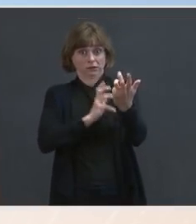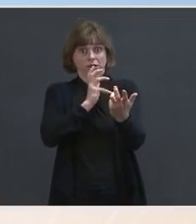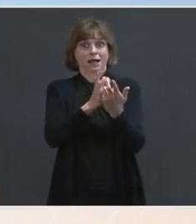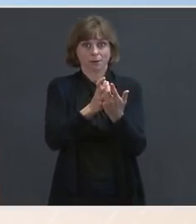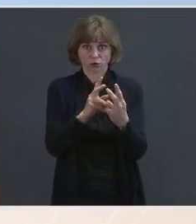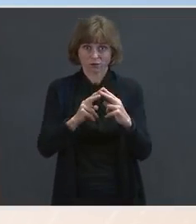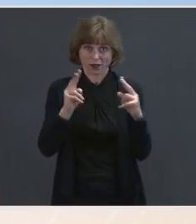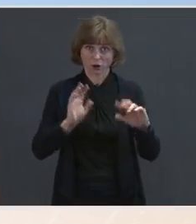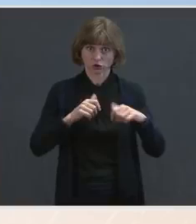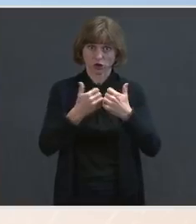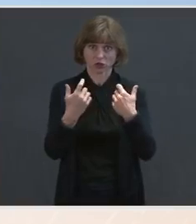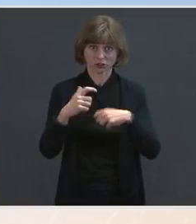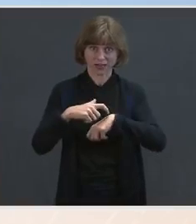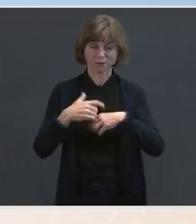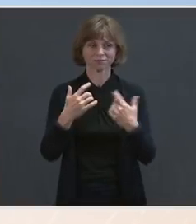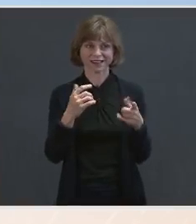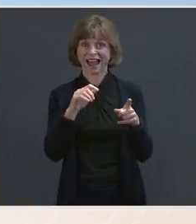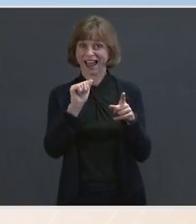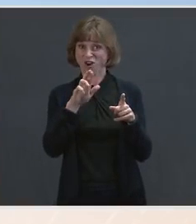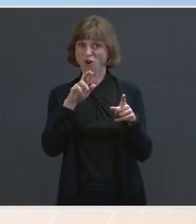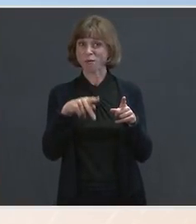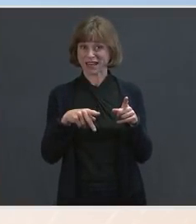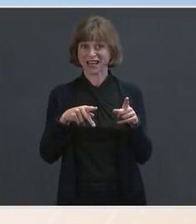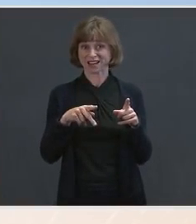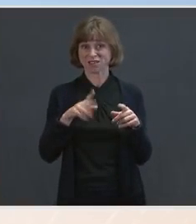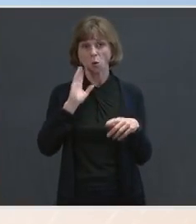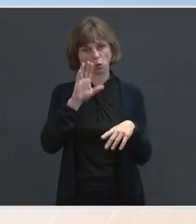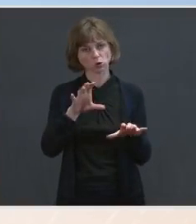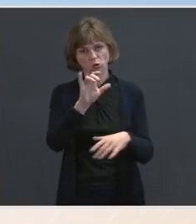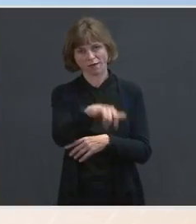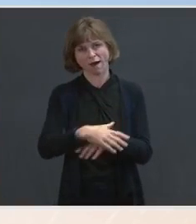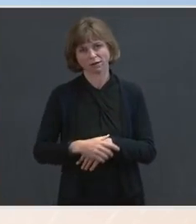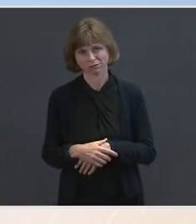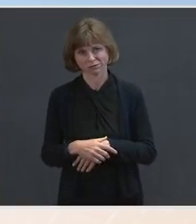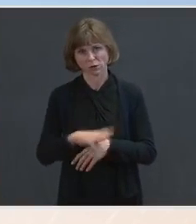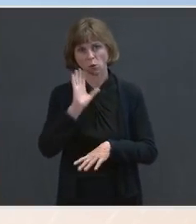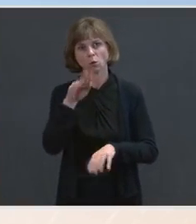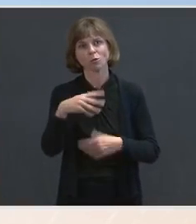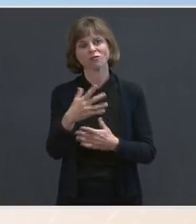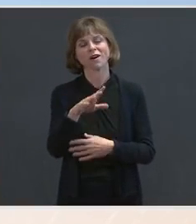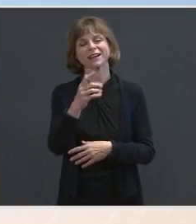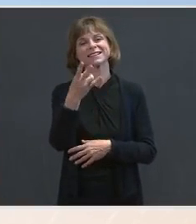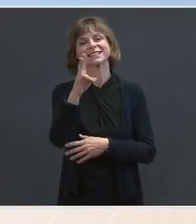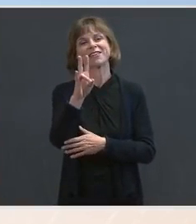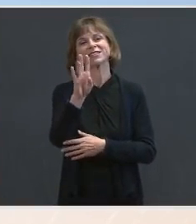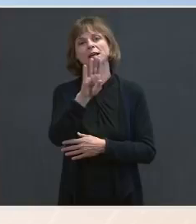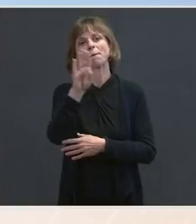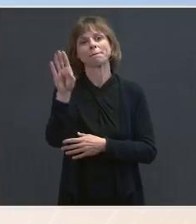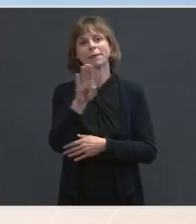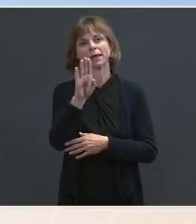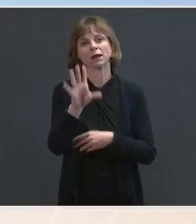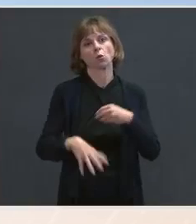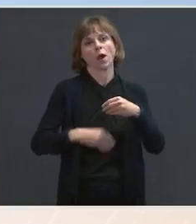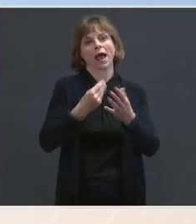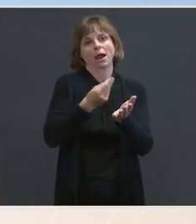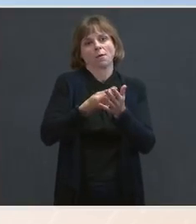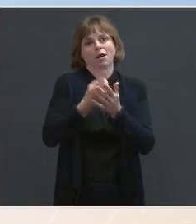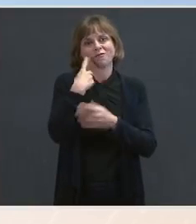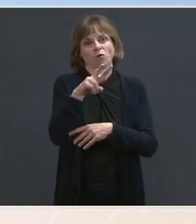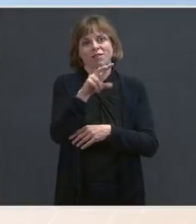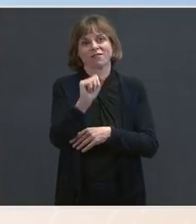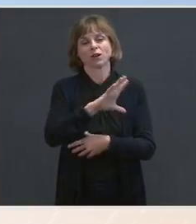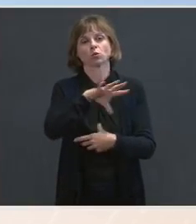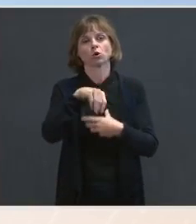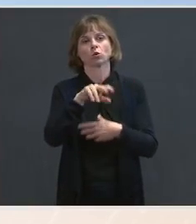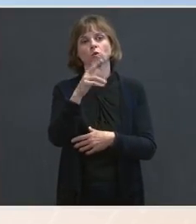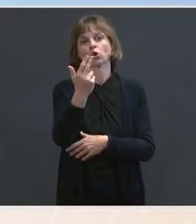Rescue Plan will do just that. It will provide $17 billion in additional funding to VA, to include at least